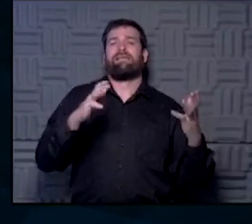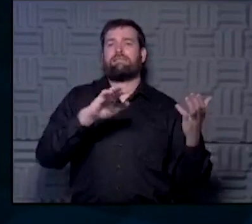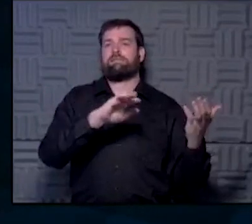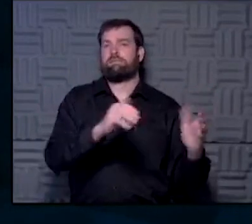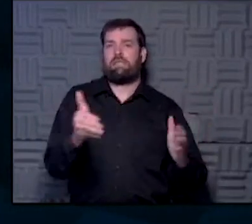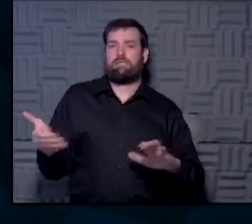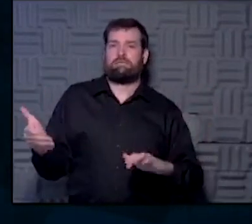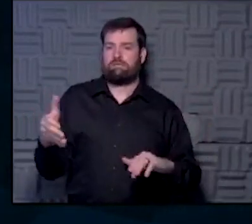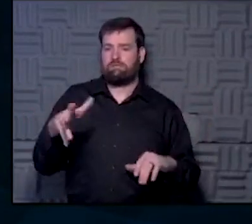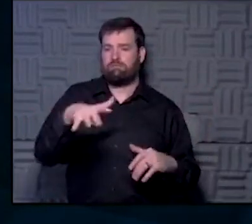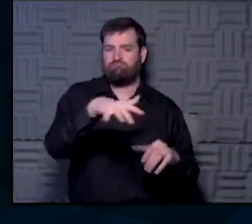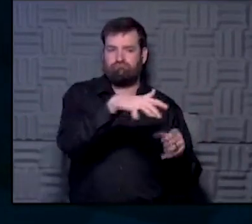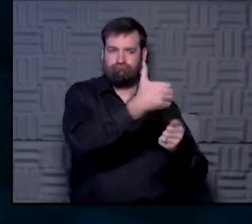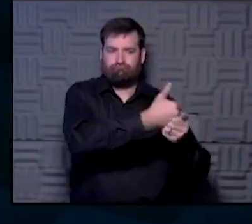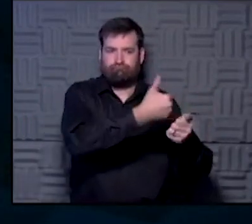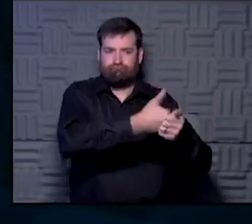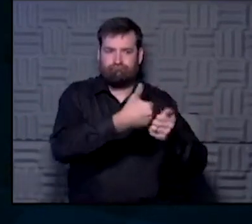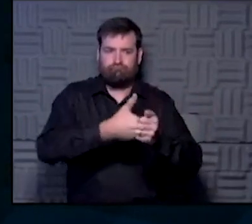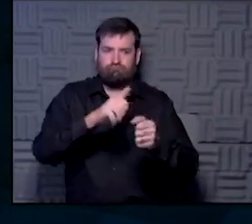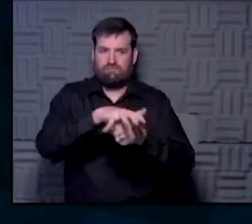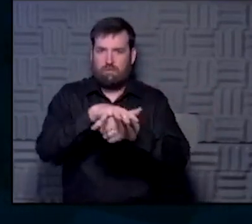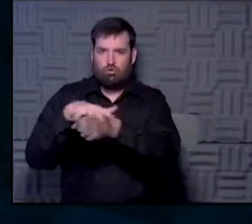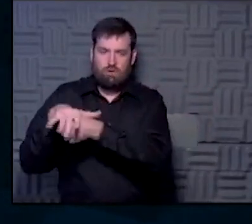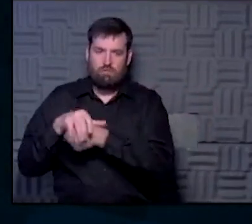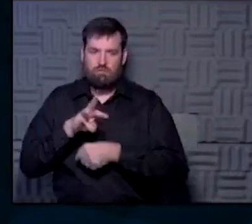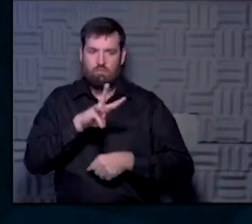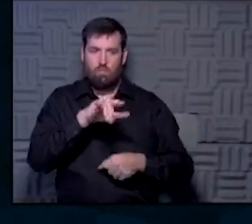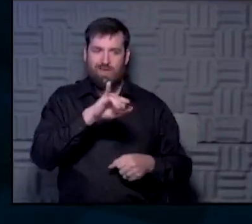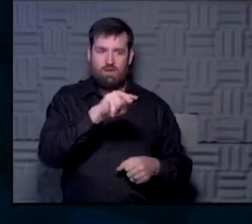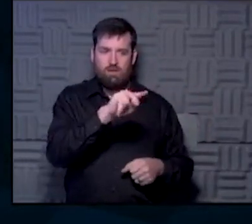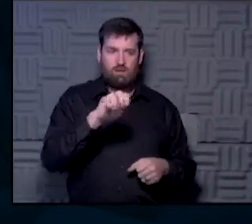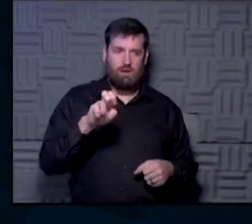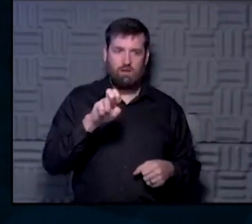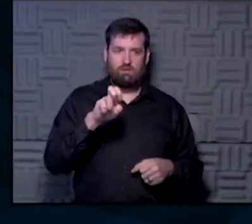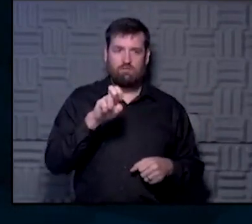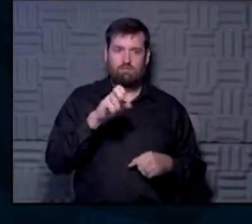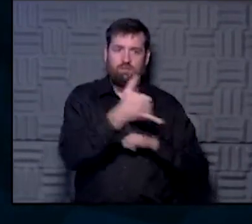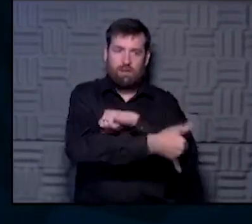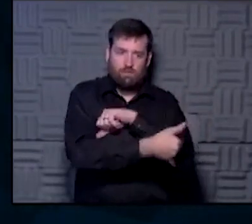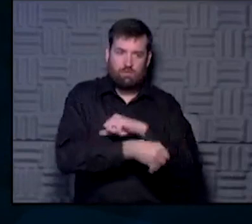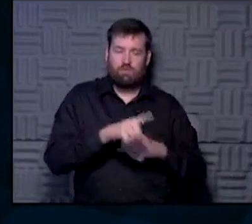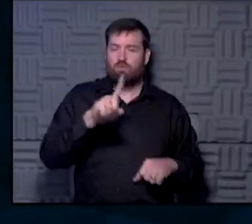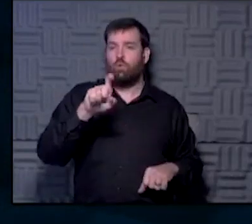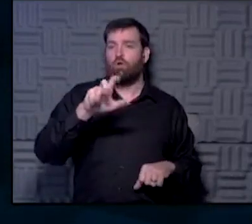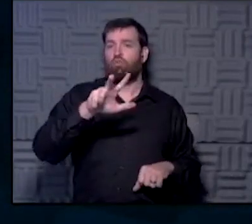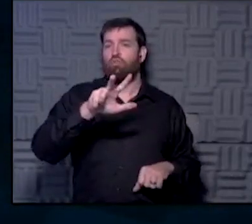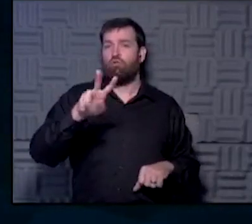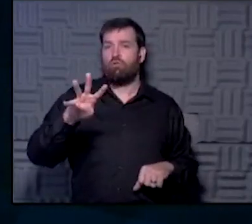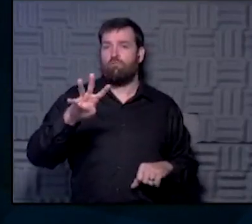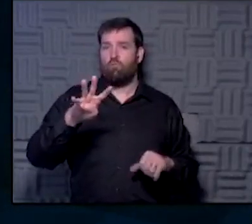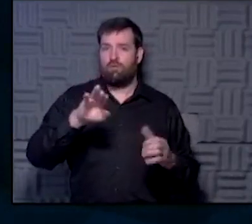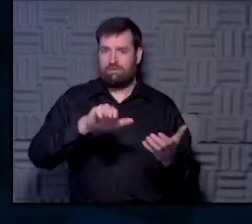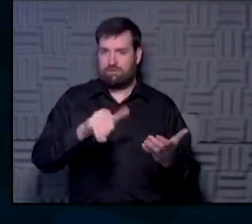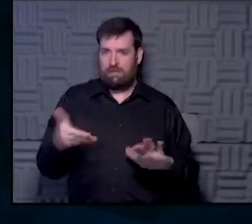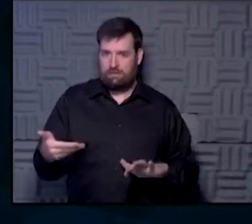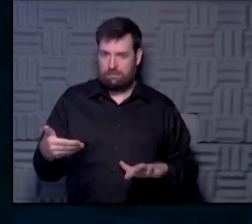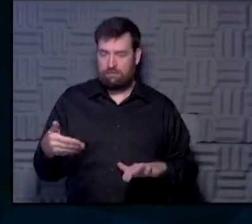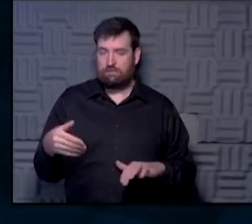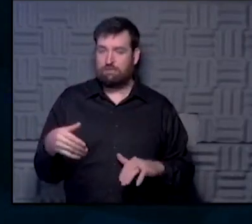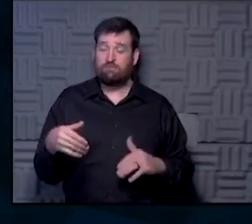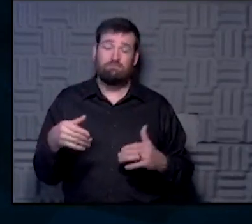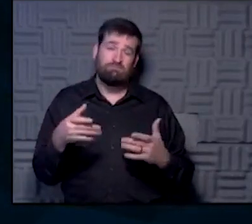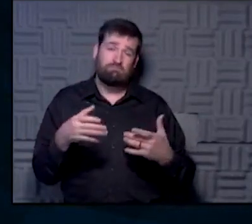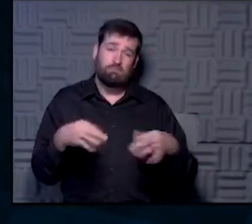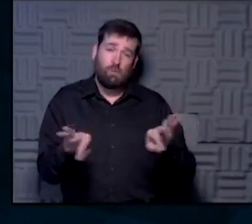occurred within those jurisdictions that you can see. So for Wyandotte County, as of yesterday, we had 134 deaths. And those numbers